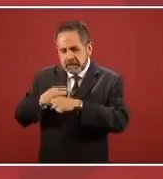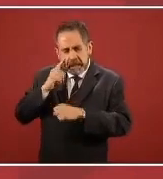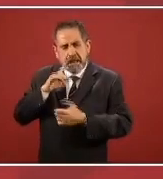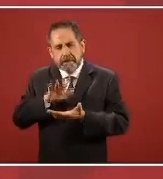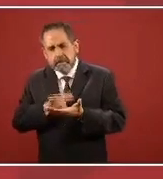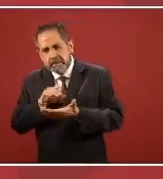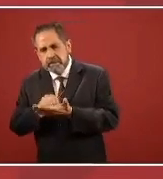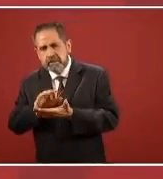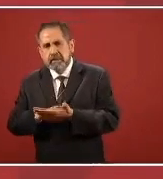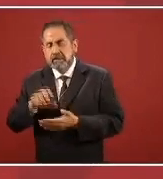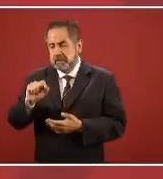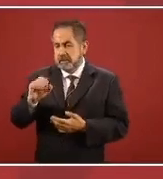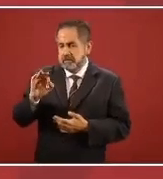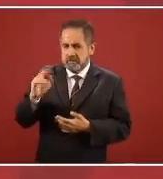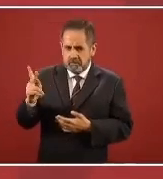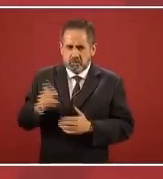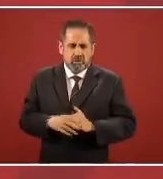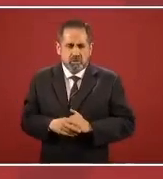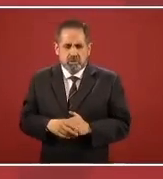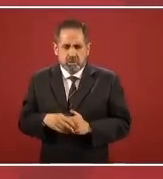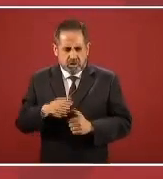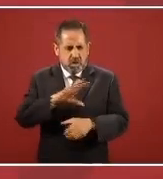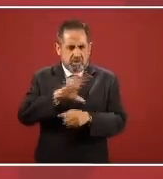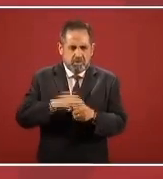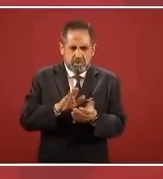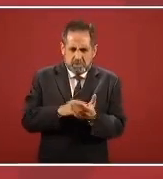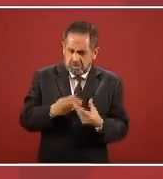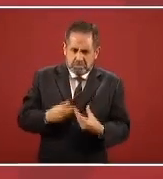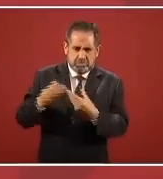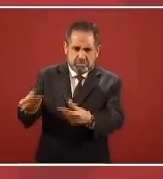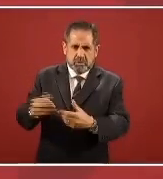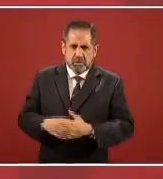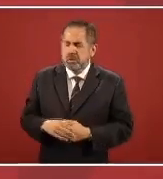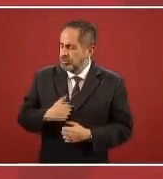by de the la Secretary pública, of Public Functions. Los documentos.